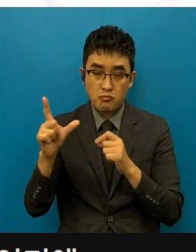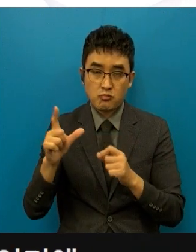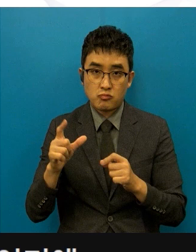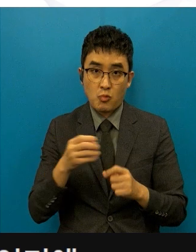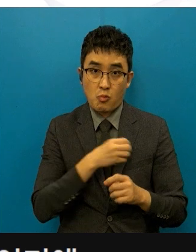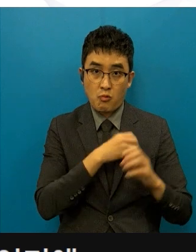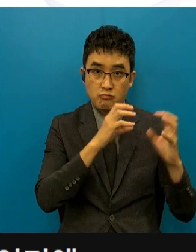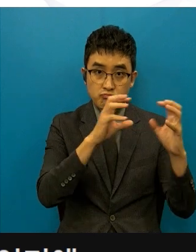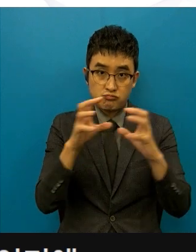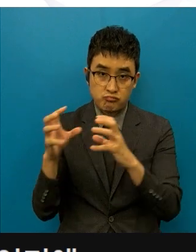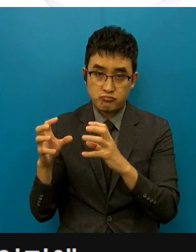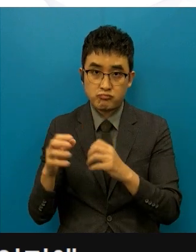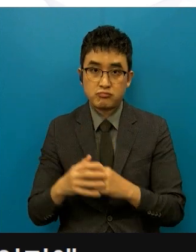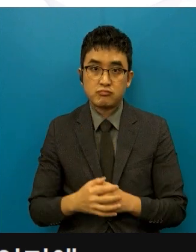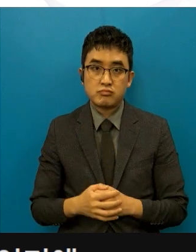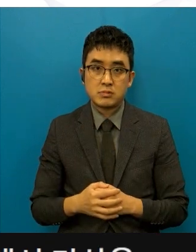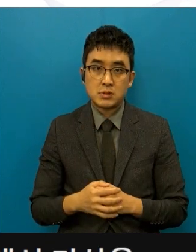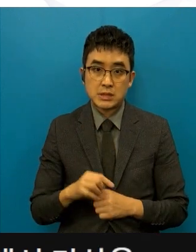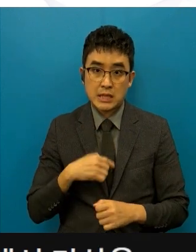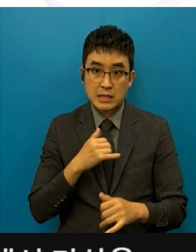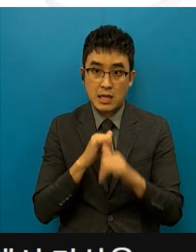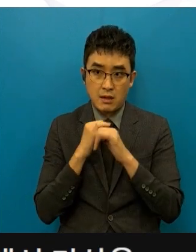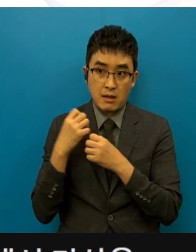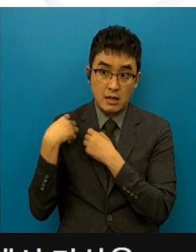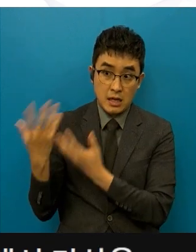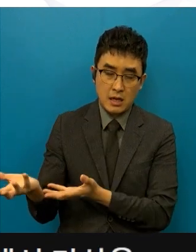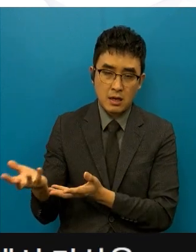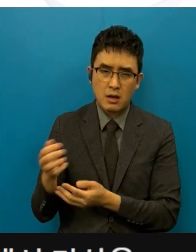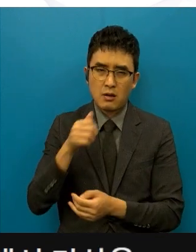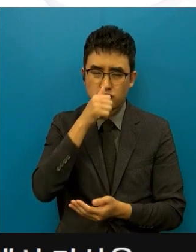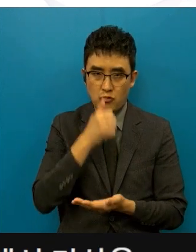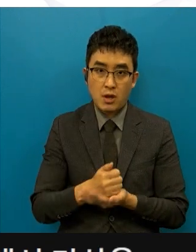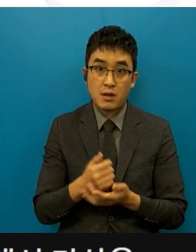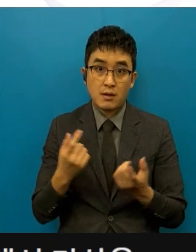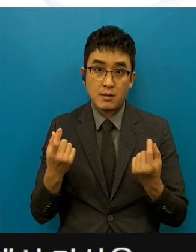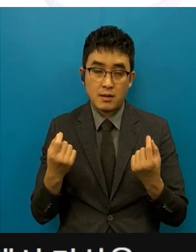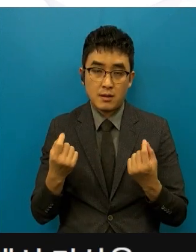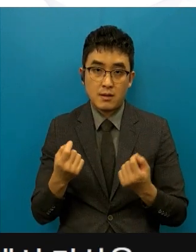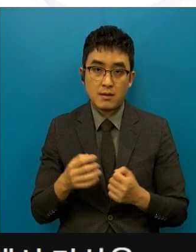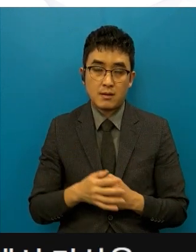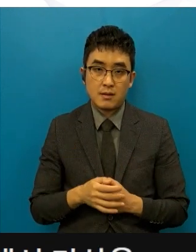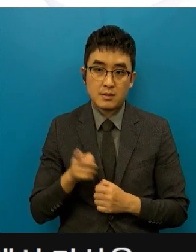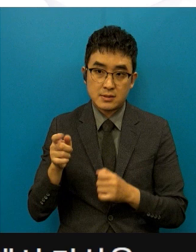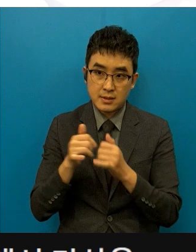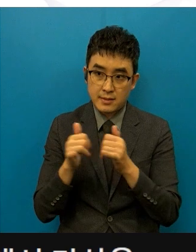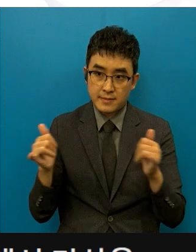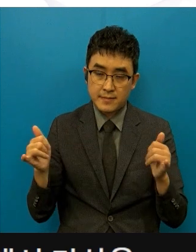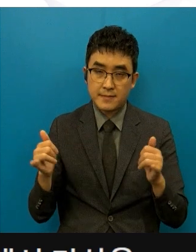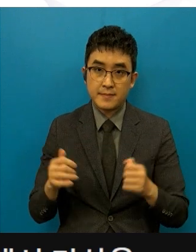the person helping the patient to travel to the Netherlands, or let's say Belgium,